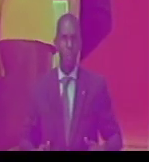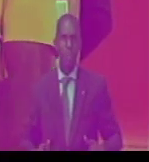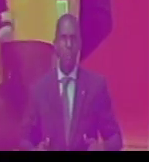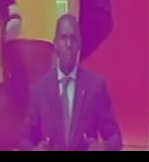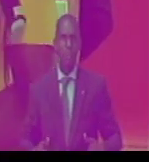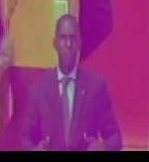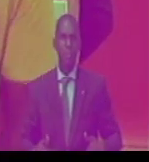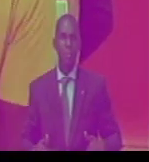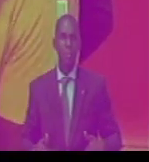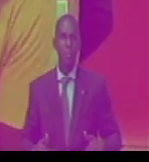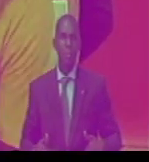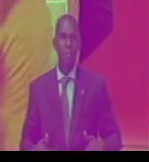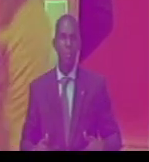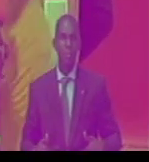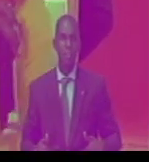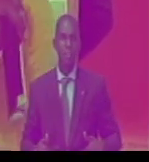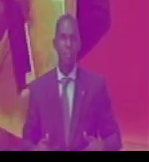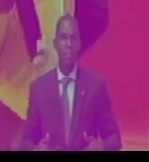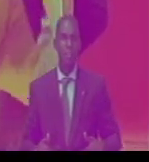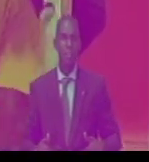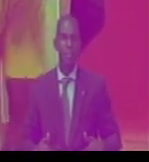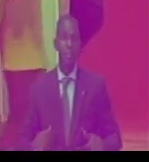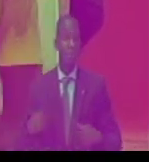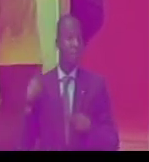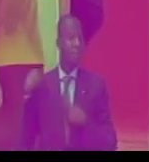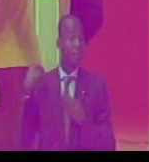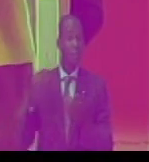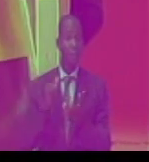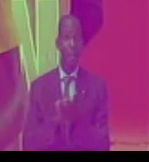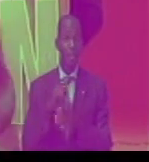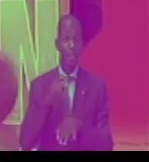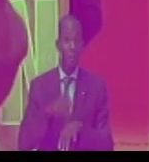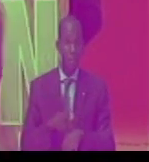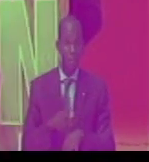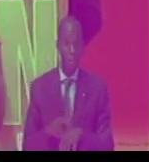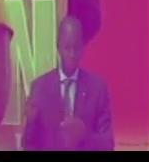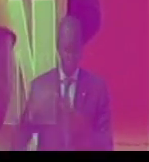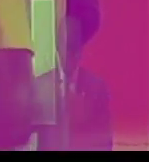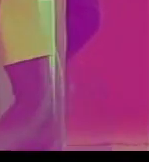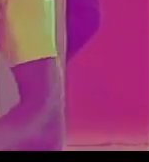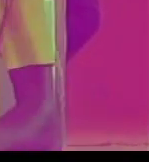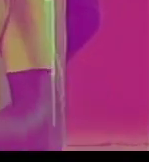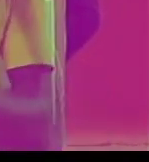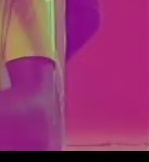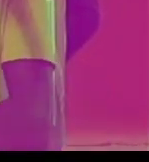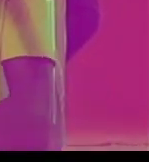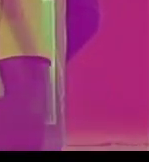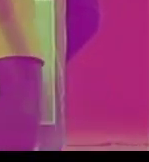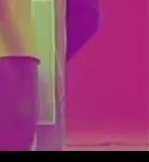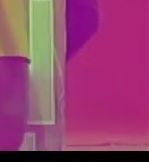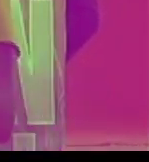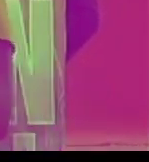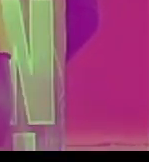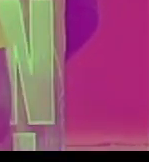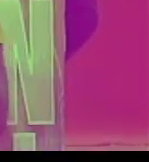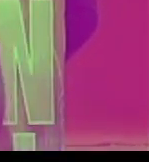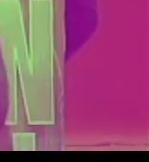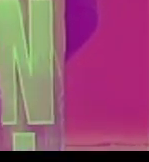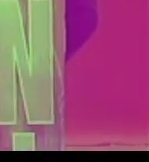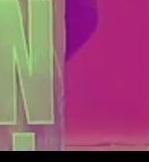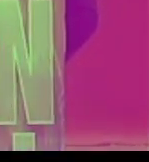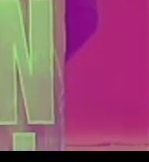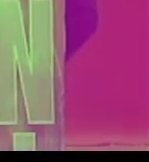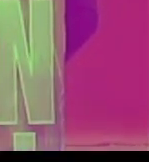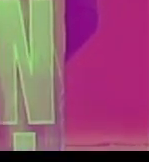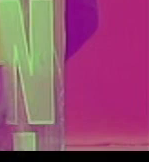my bone to the knees, down to my foot. Since from then till now, I've